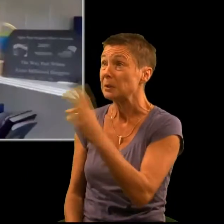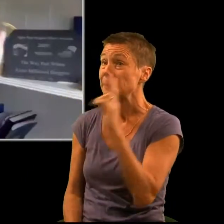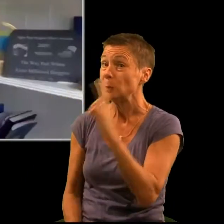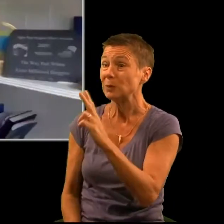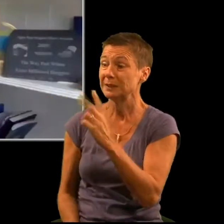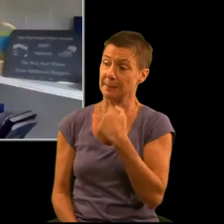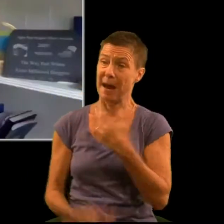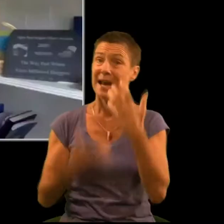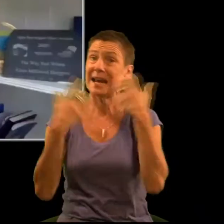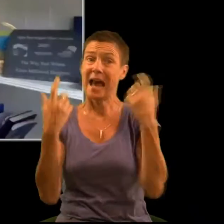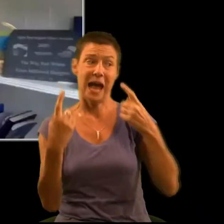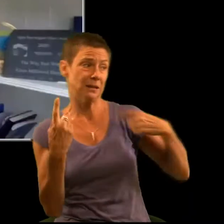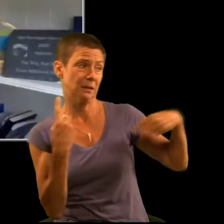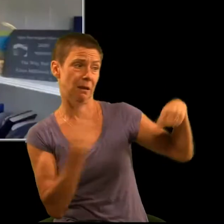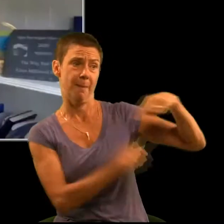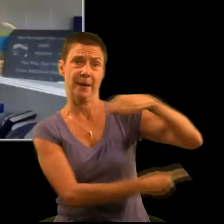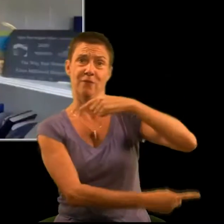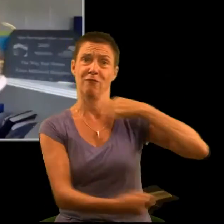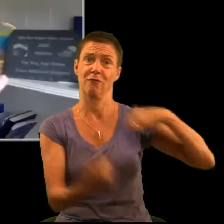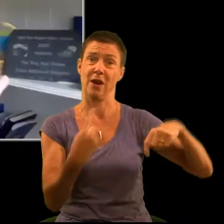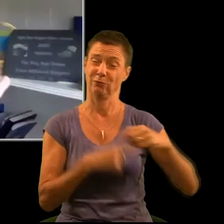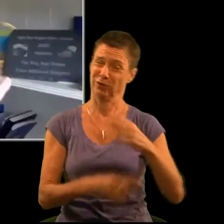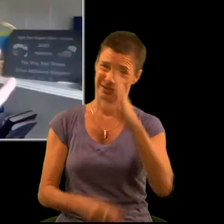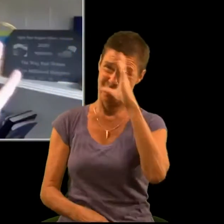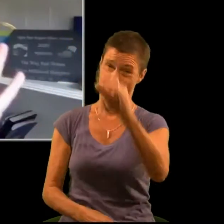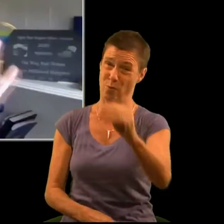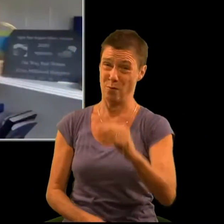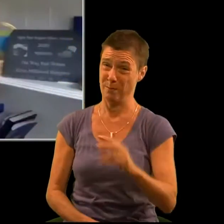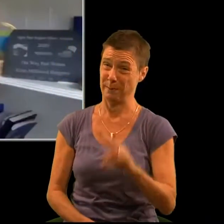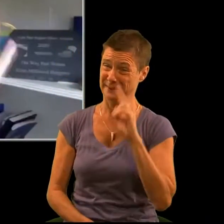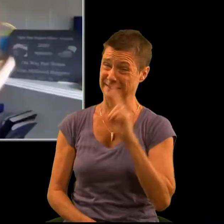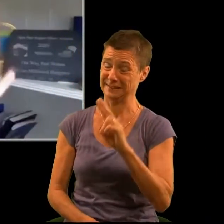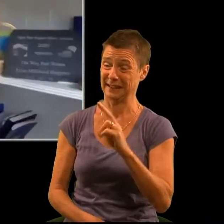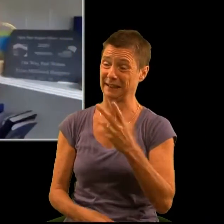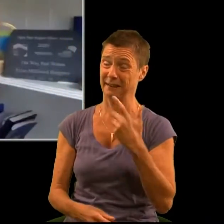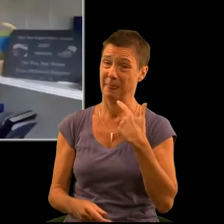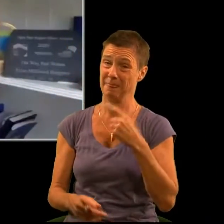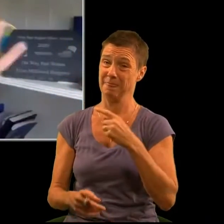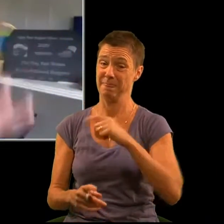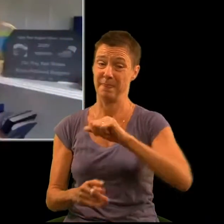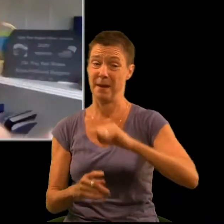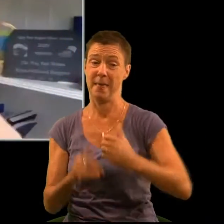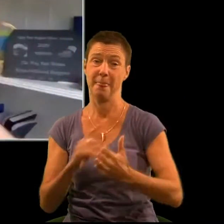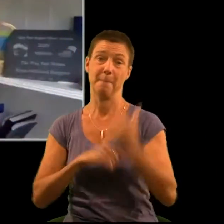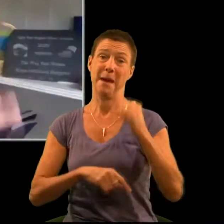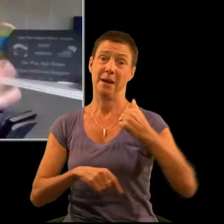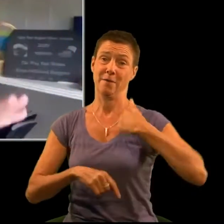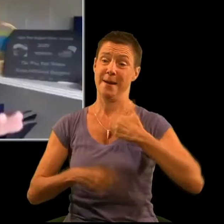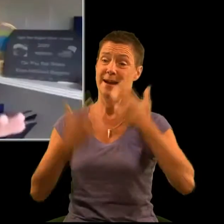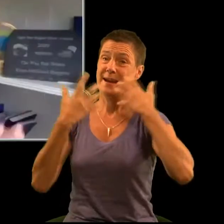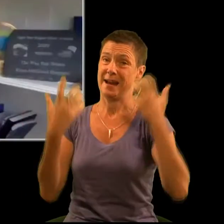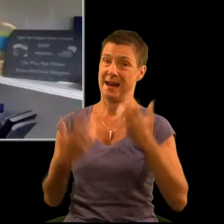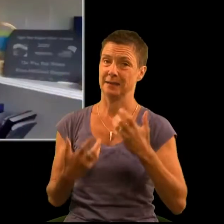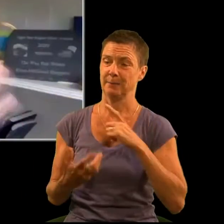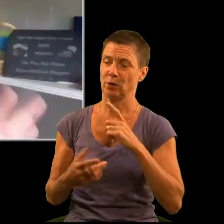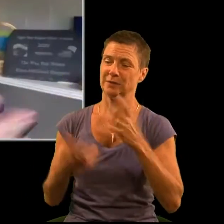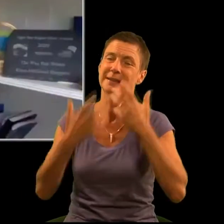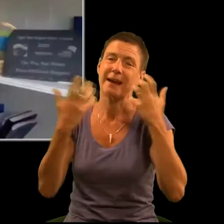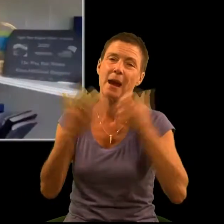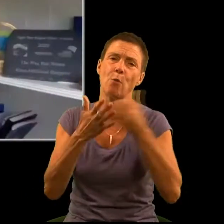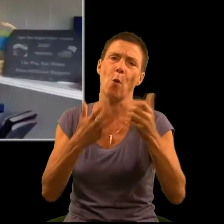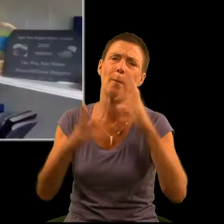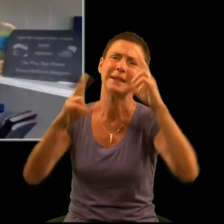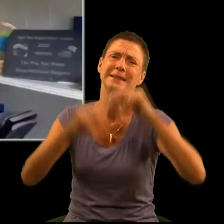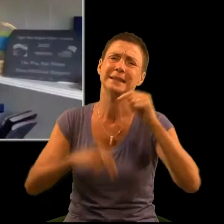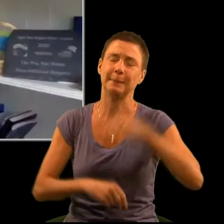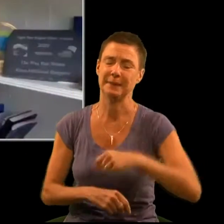cat rear end at some point, so I'm just warning everyone, because the desk is normally where my cat sleeps and I'm